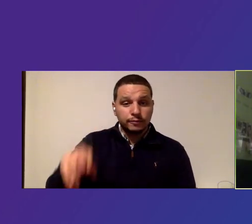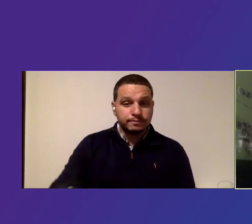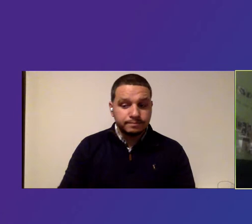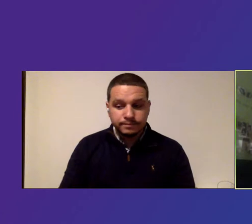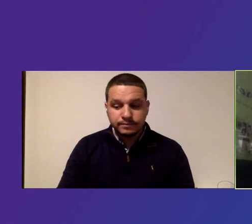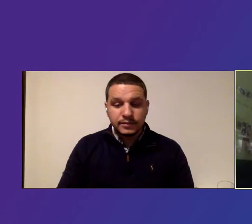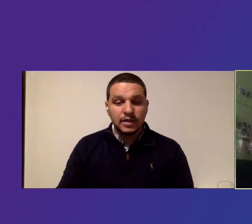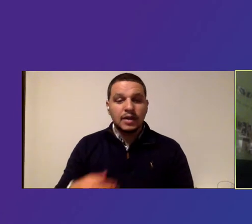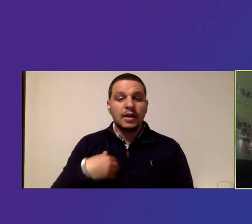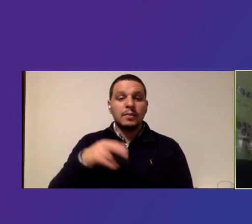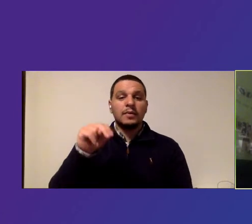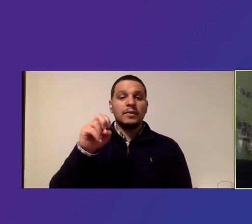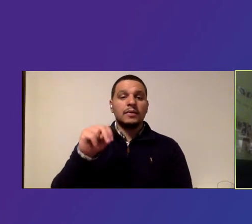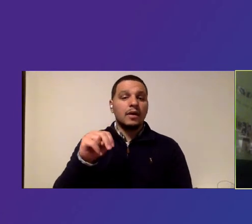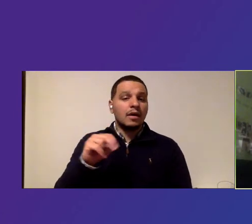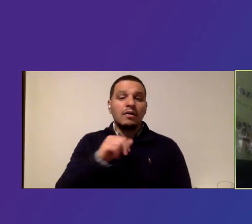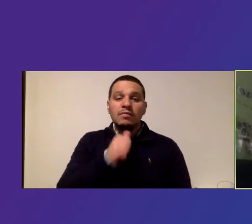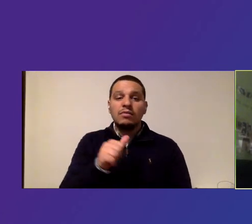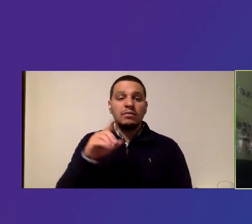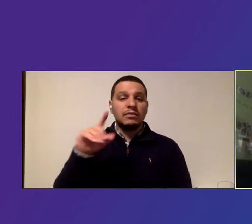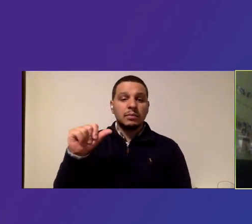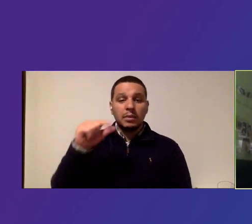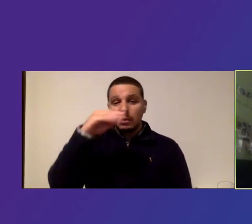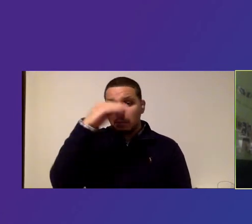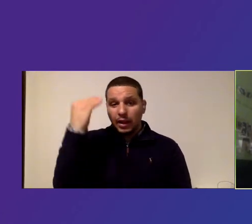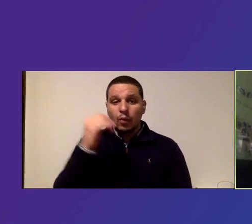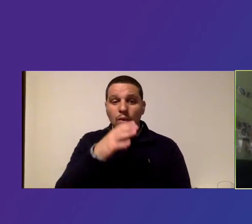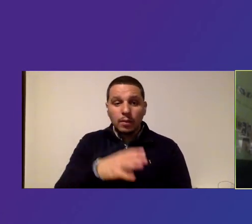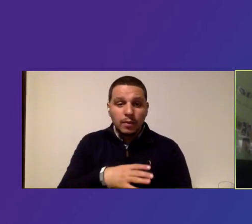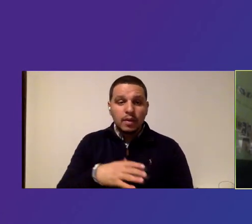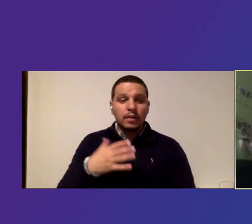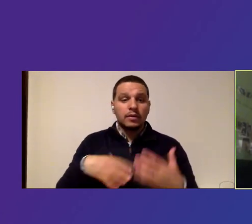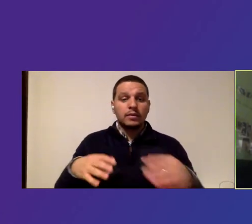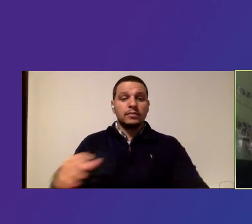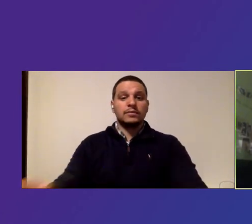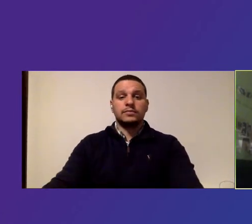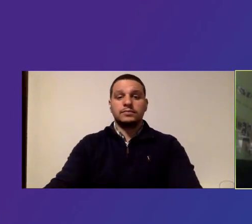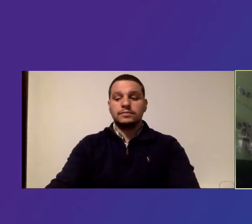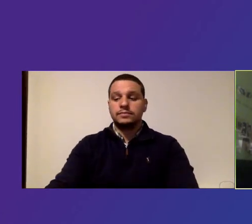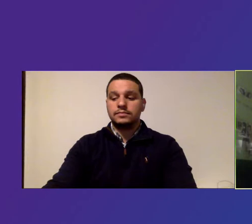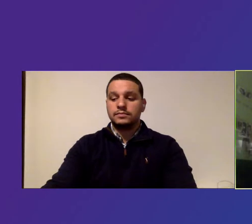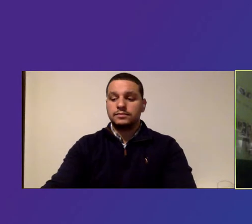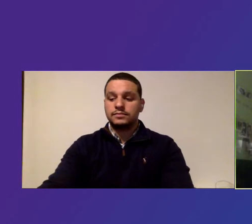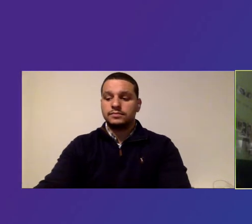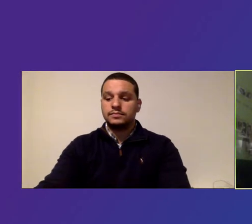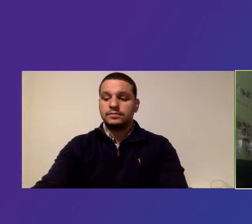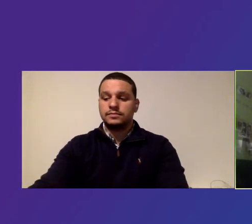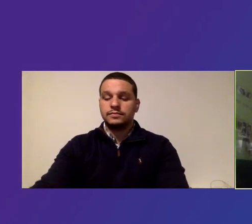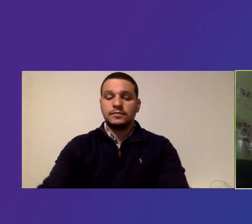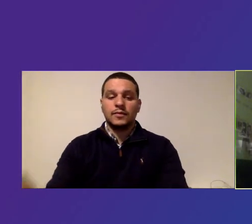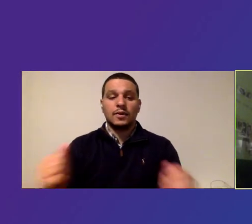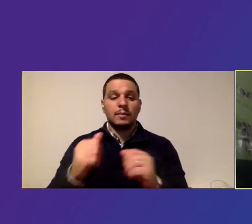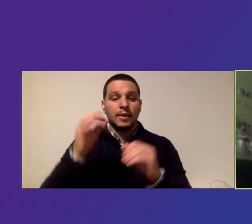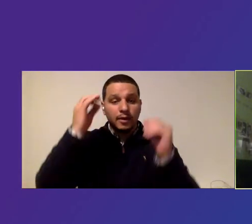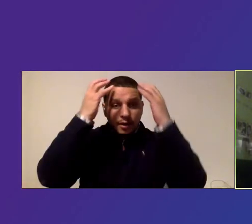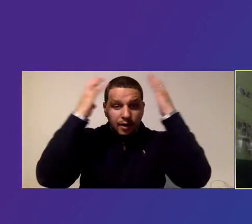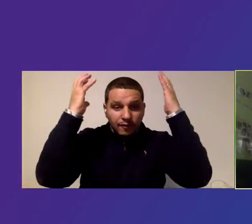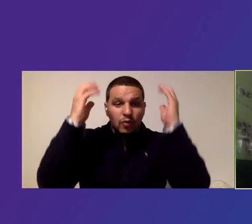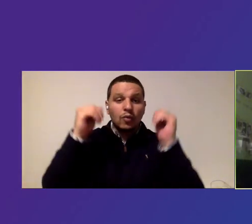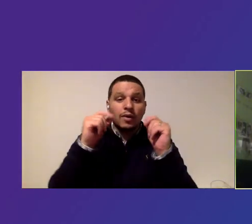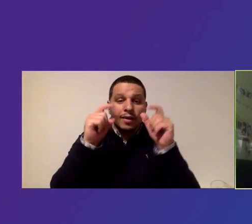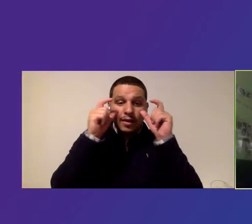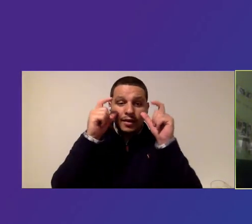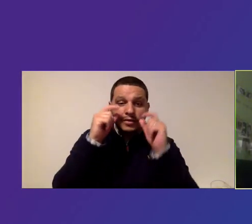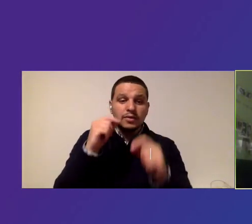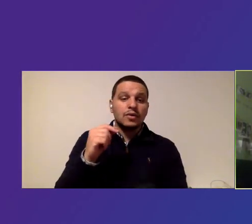a non-disabled Black woman wearing my hair in an afro with glasses, gold